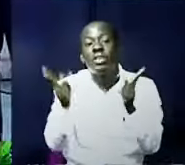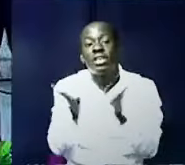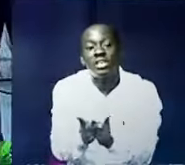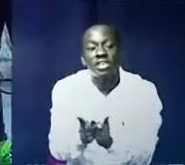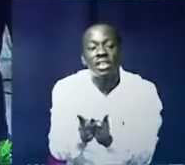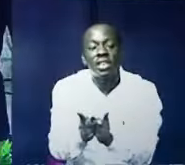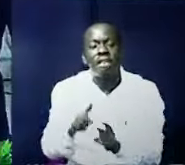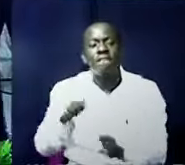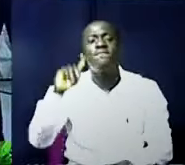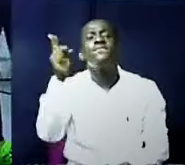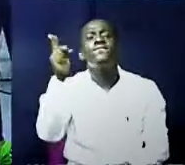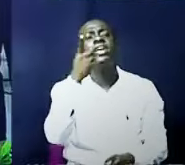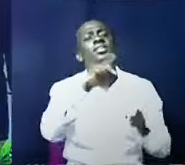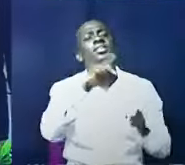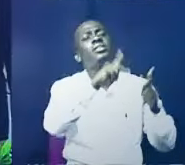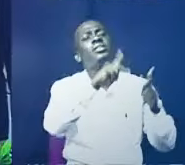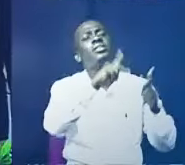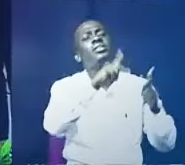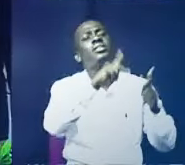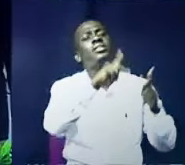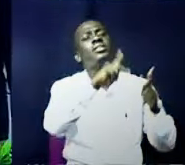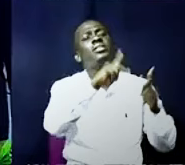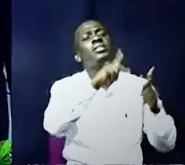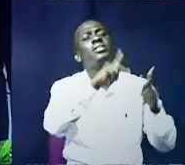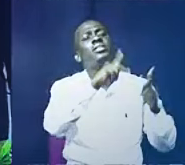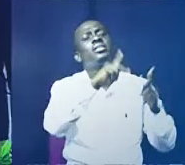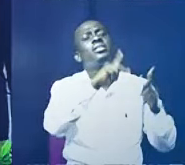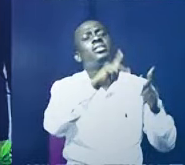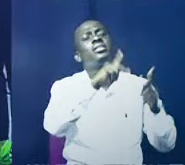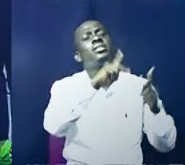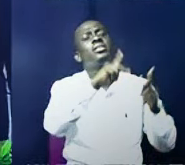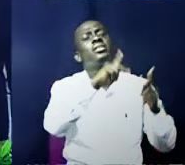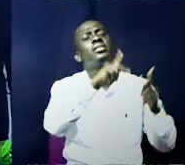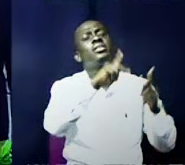where humanity was filled with the Spirit of God.